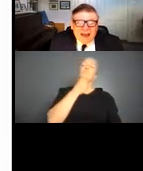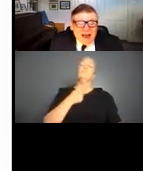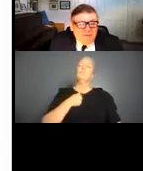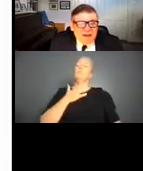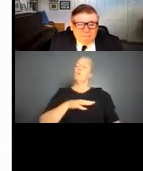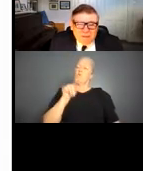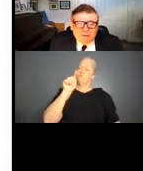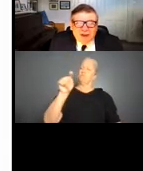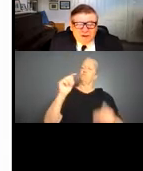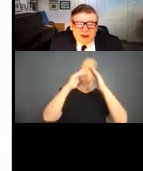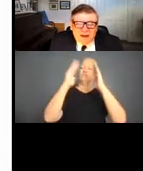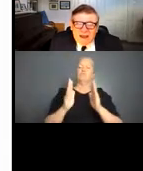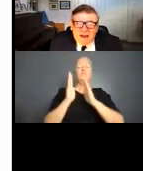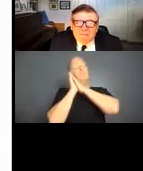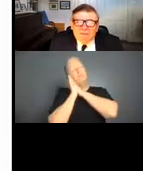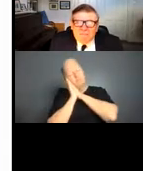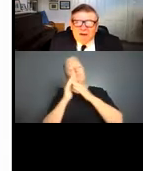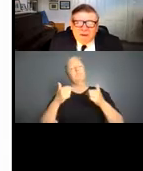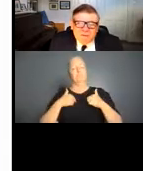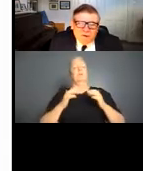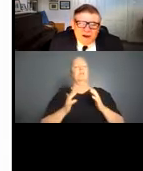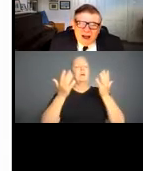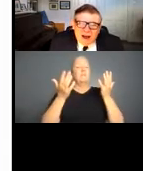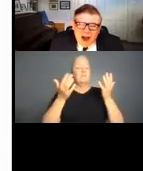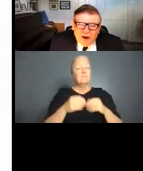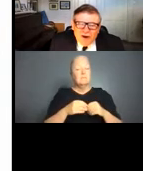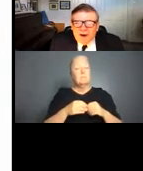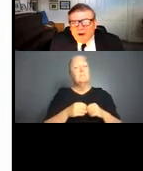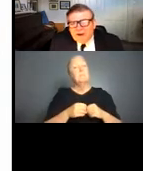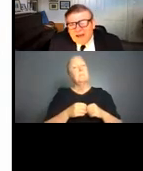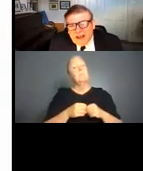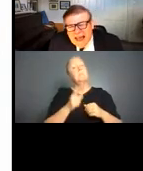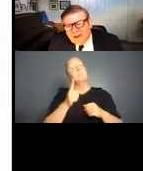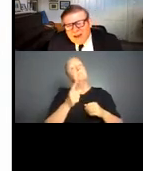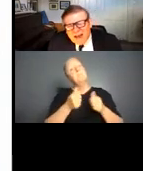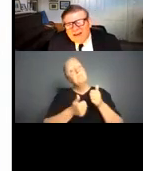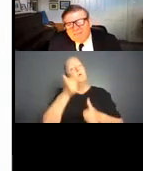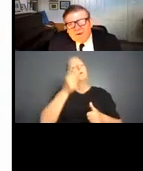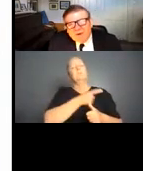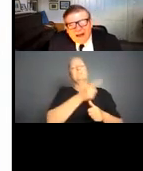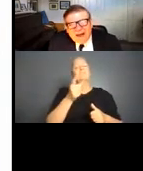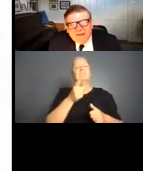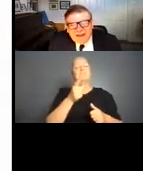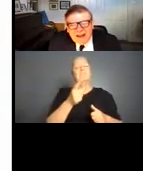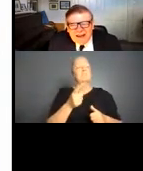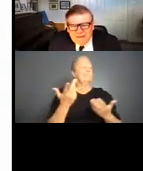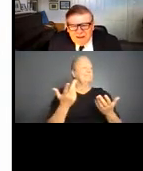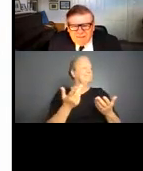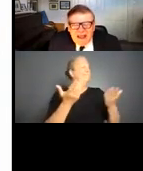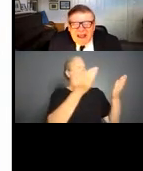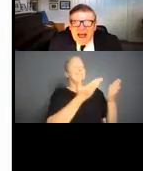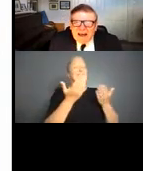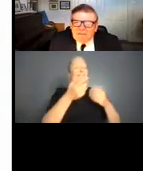into care homes, some people choose it, but most people go because they cannot get the support they need for daily